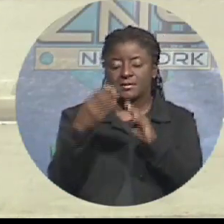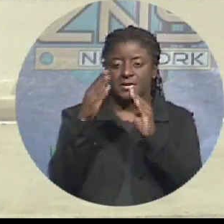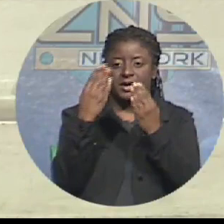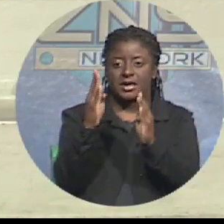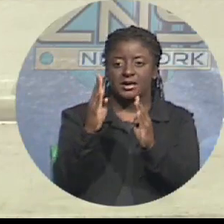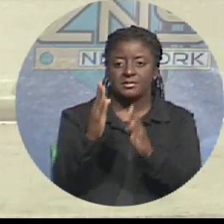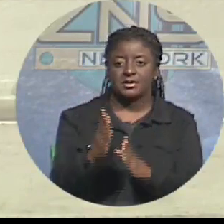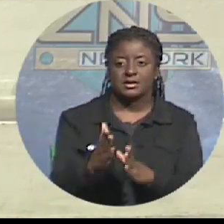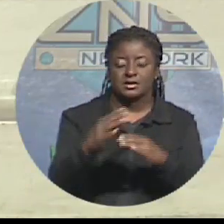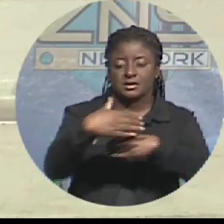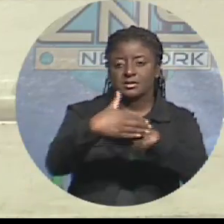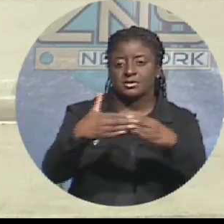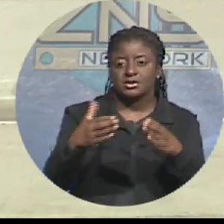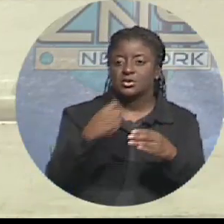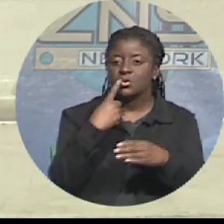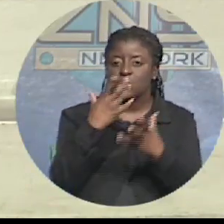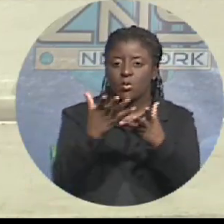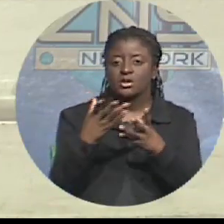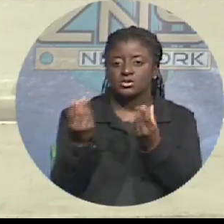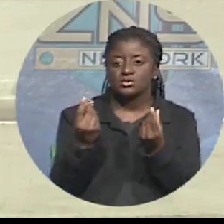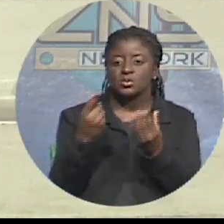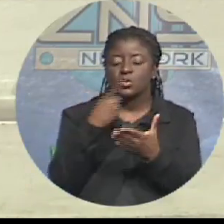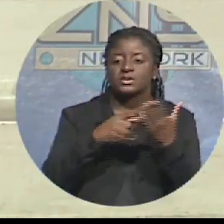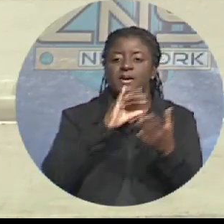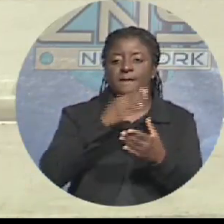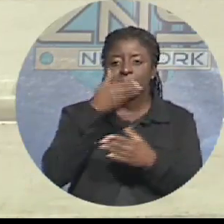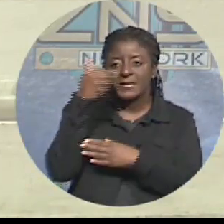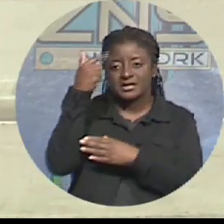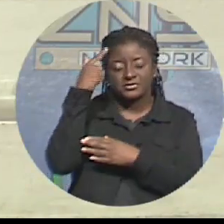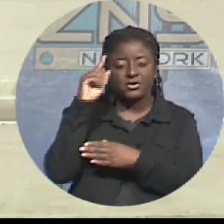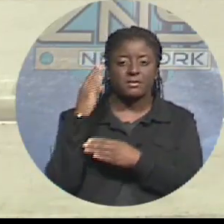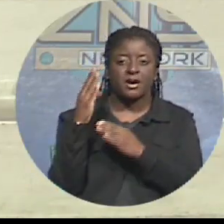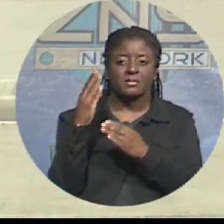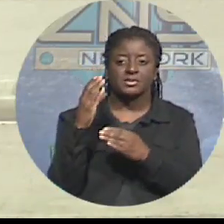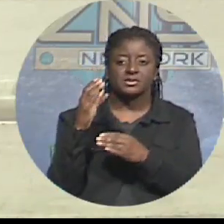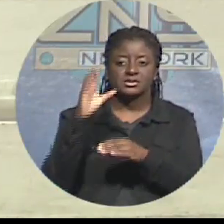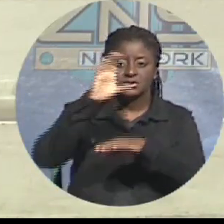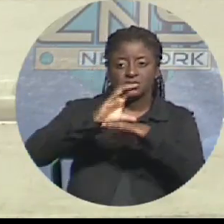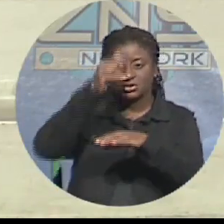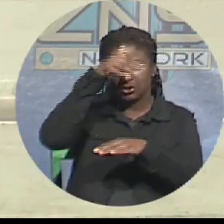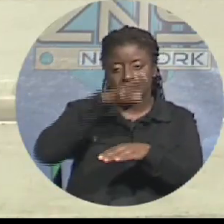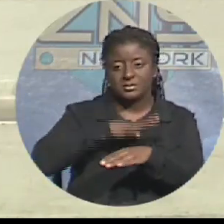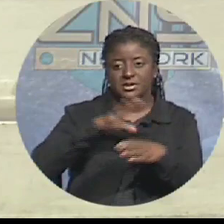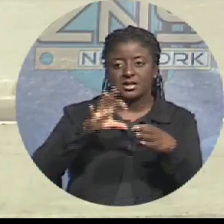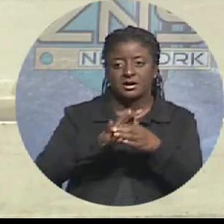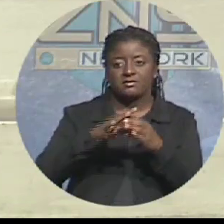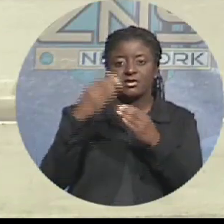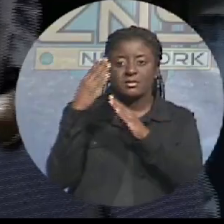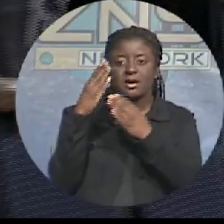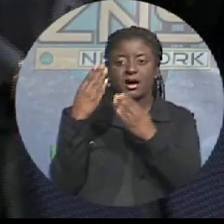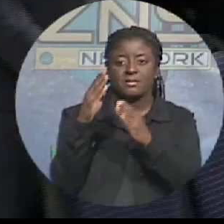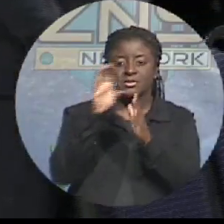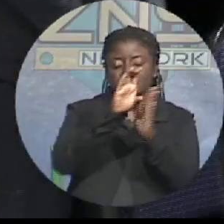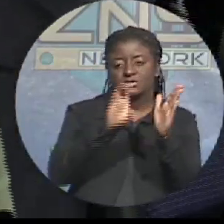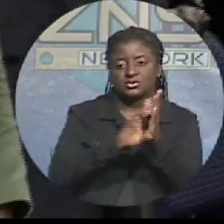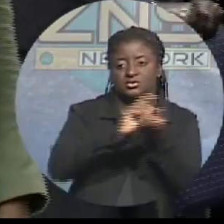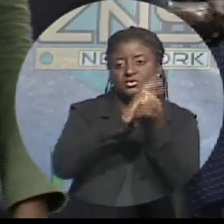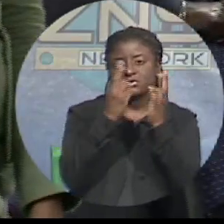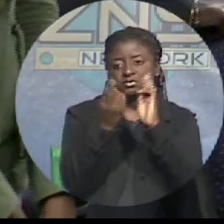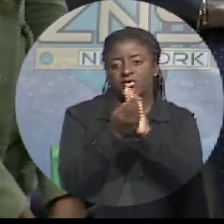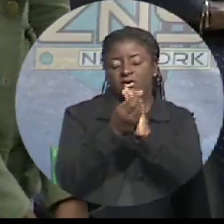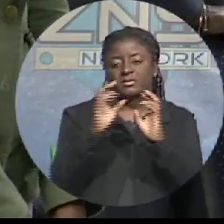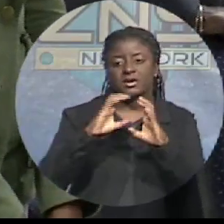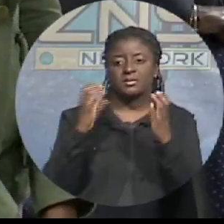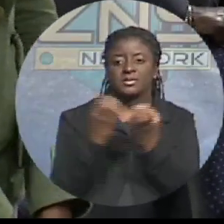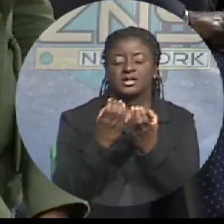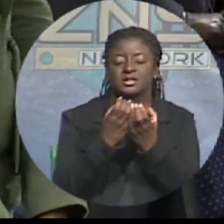want to do what is best for the Bahamas. Chairman of the Constitutional Reform Commission, Sean McQueenie, clearing the air about the task the commission has been